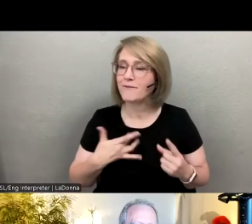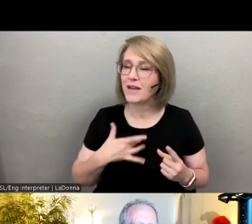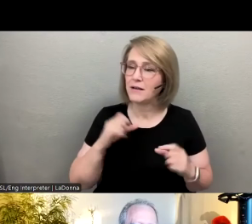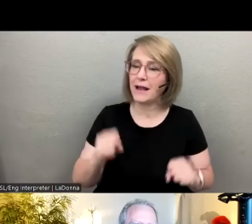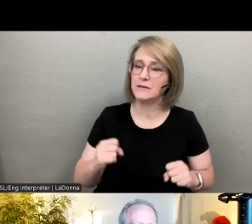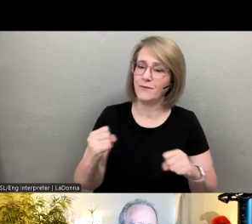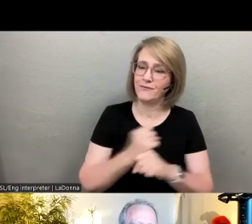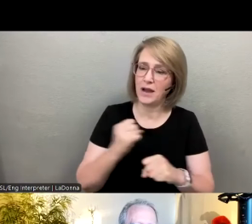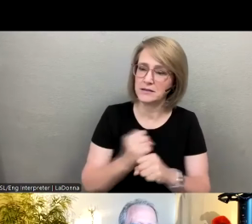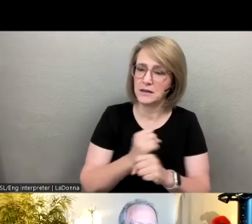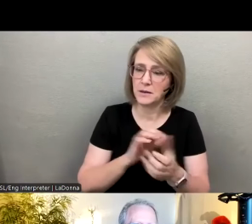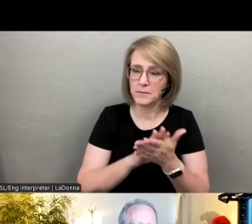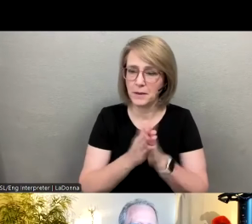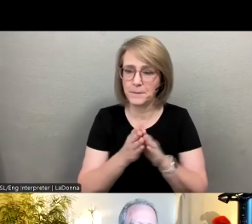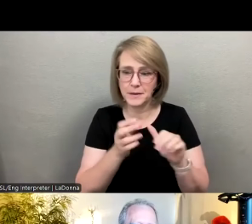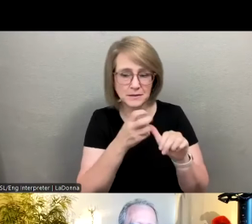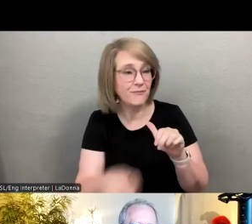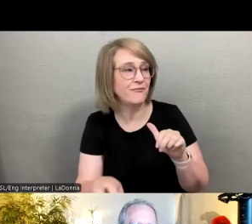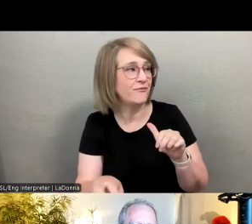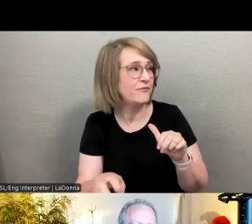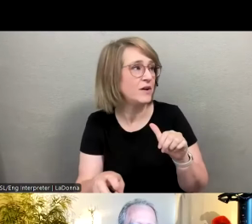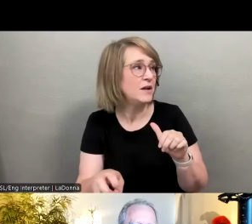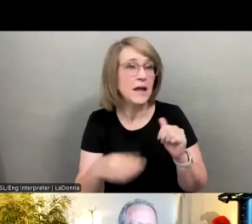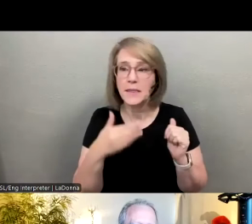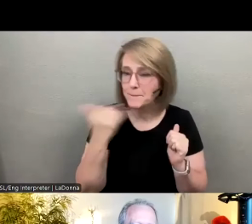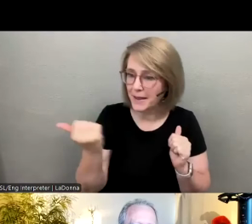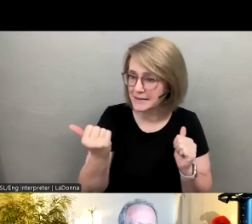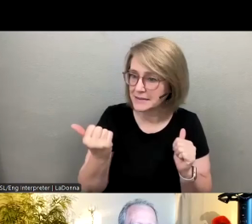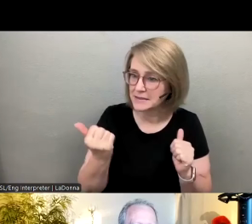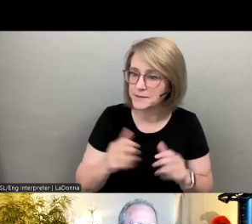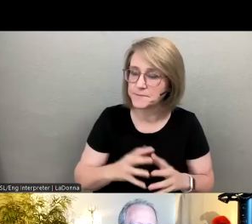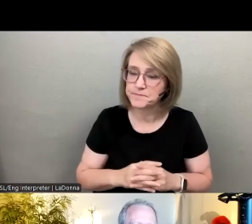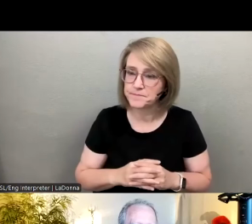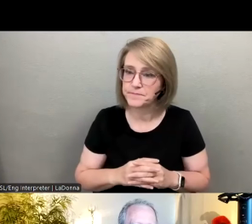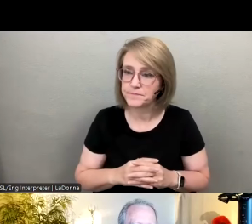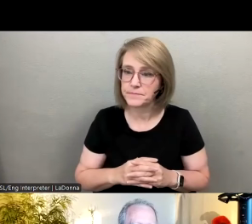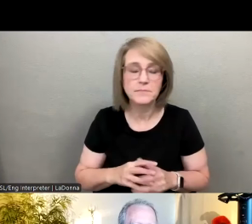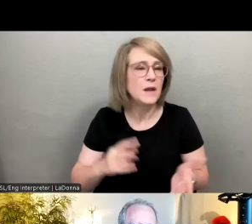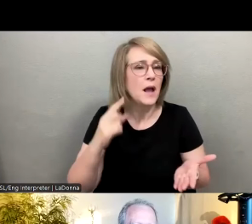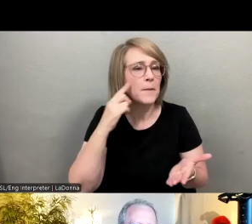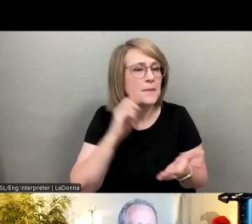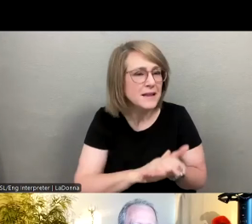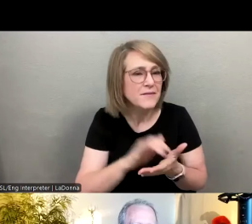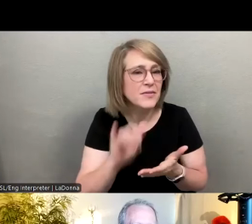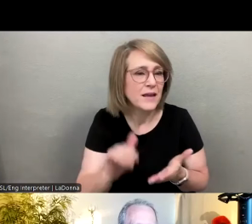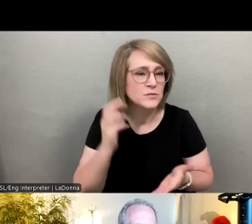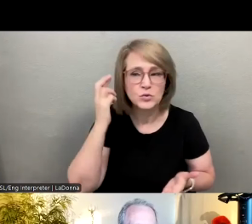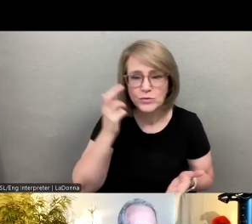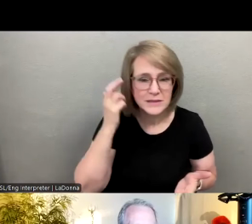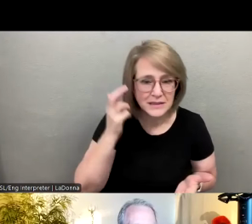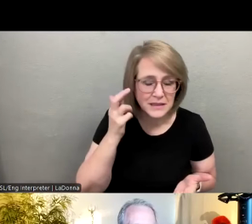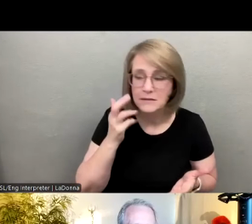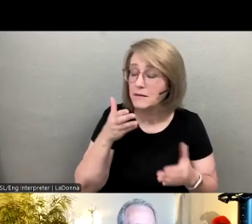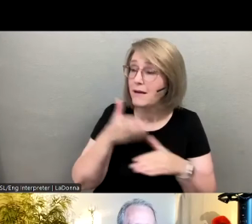be tough and I had to be the best. And I think that's one of the reasons, when, after